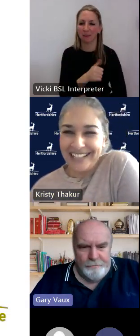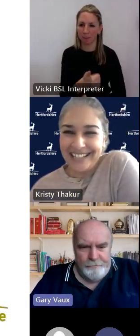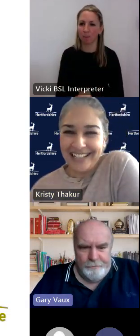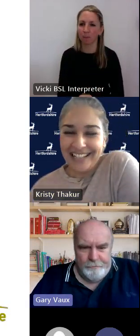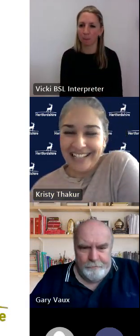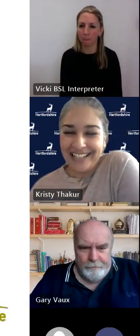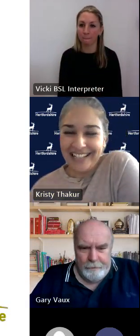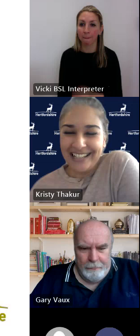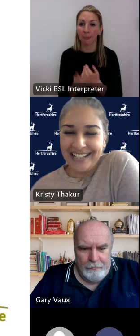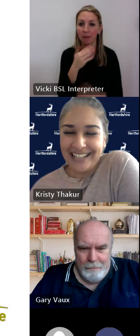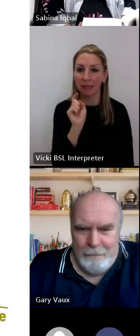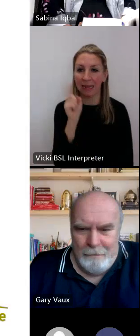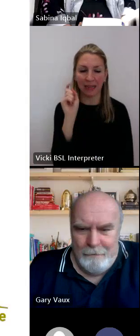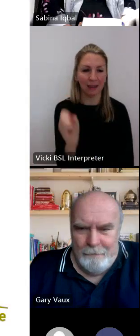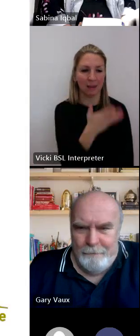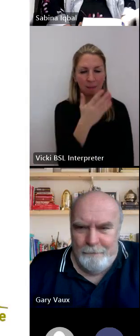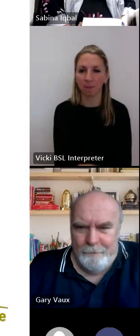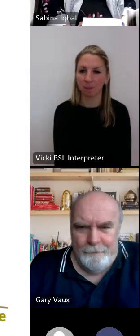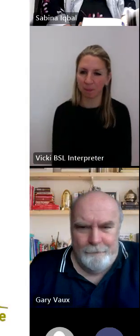Matt.